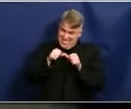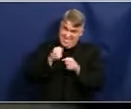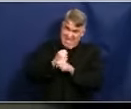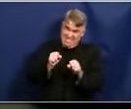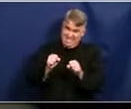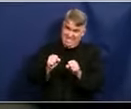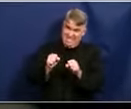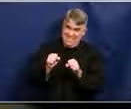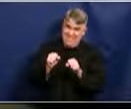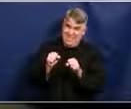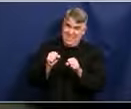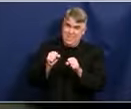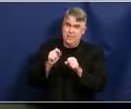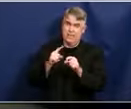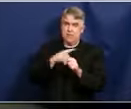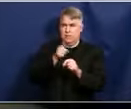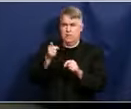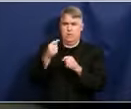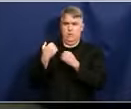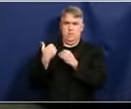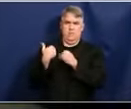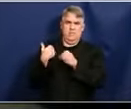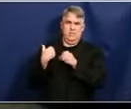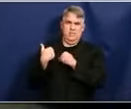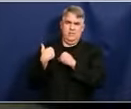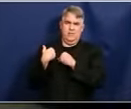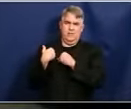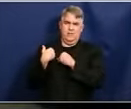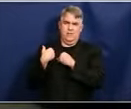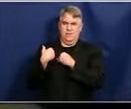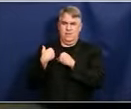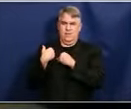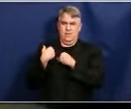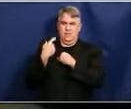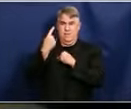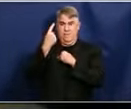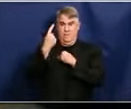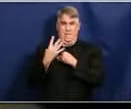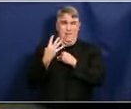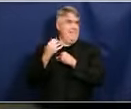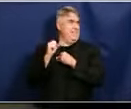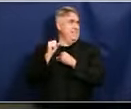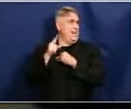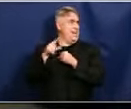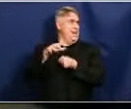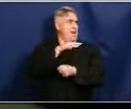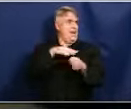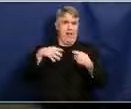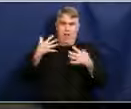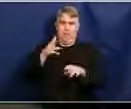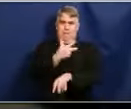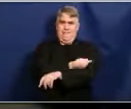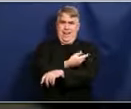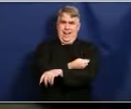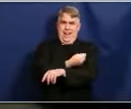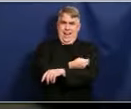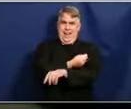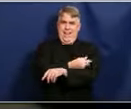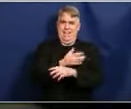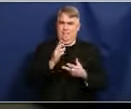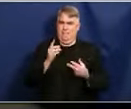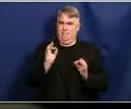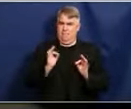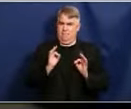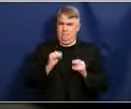know, 1 in 4 San Diegans have gotten at least one shot, but that means 3/4 of San Diegans have not. And they're still at risk of getting